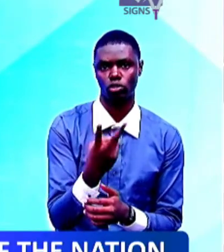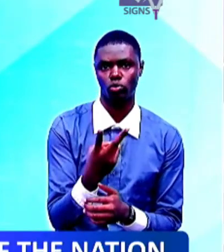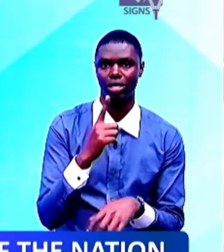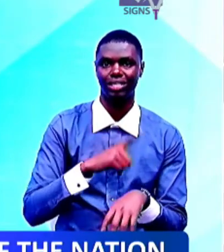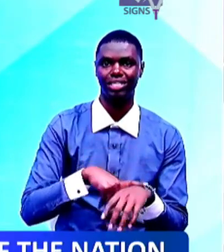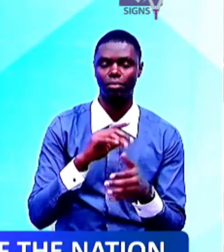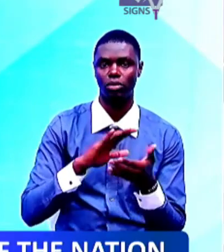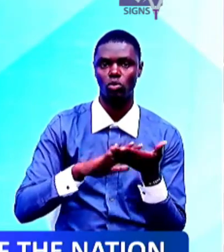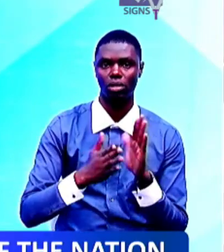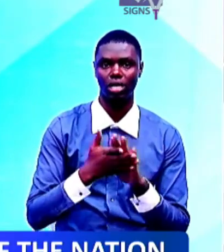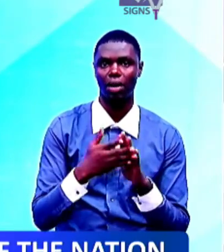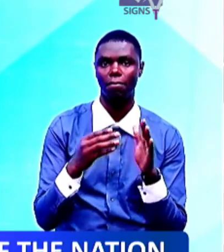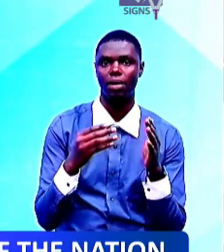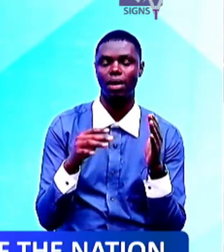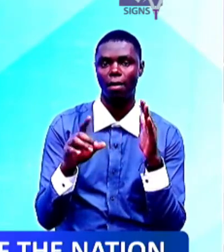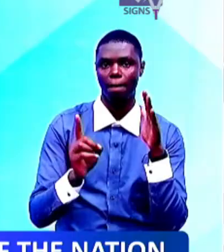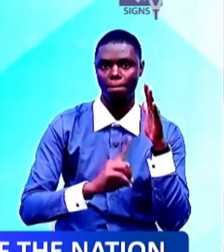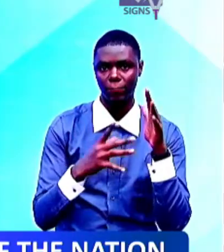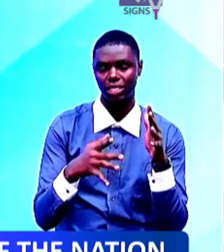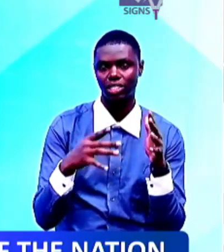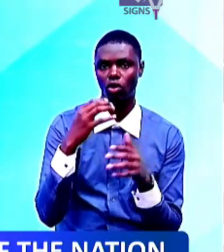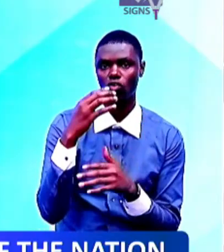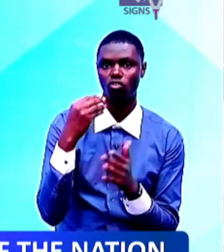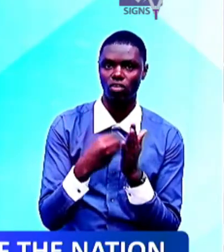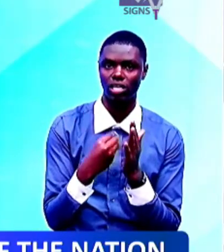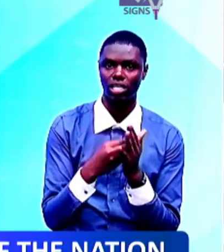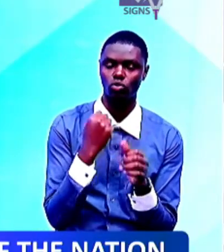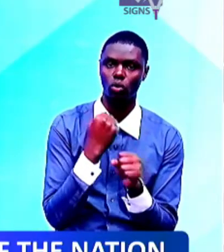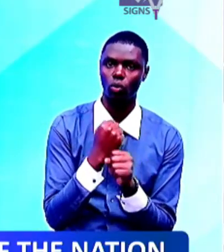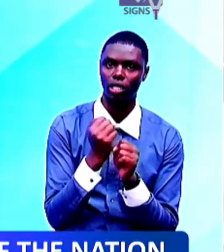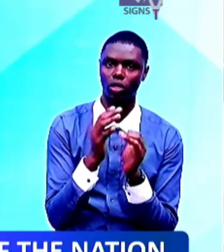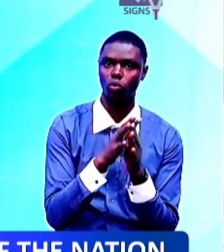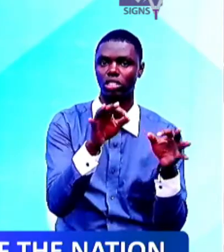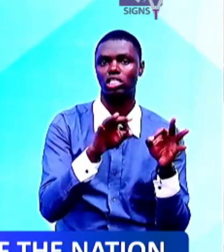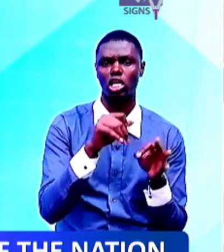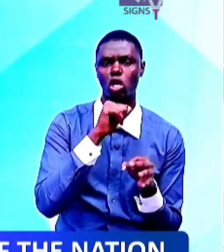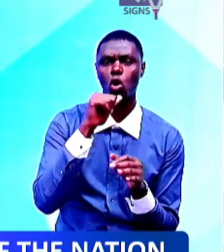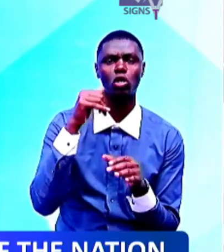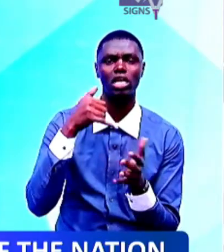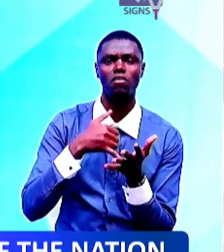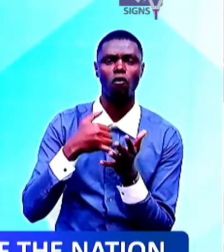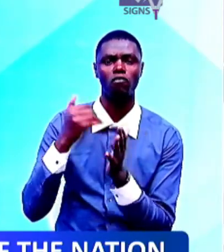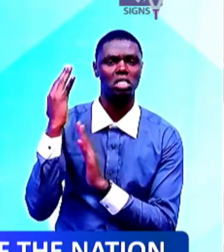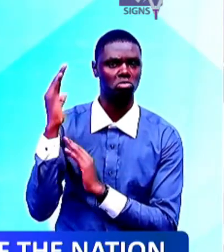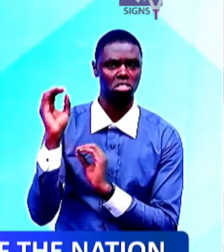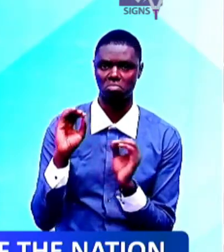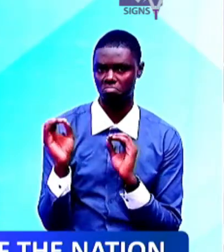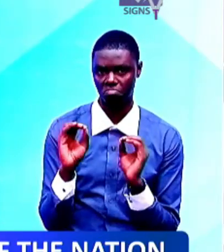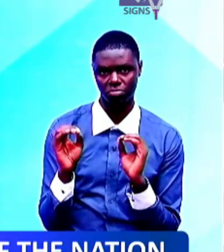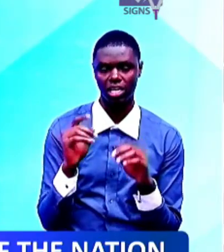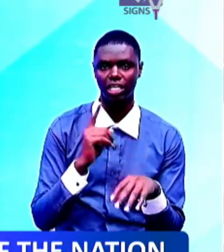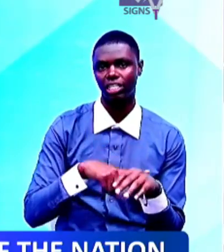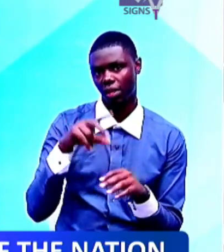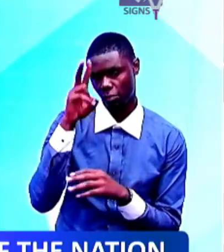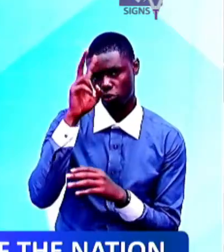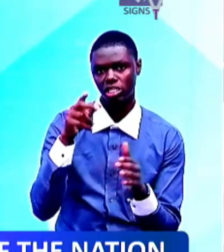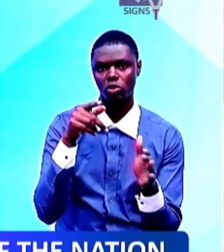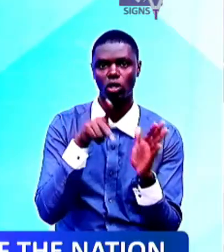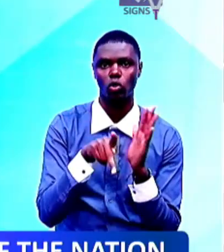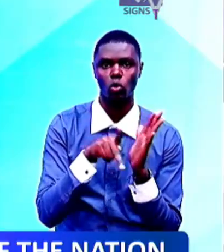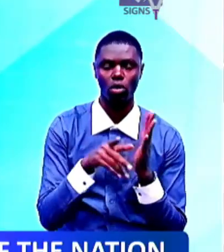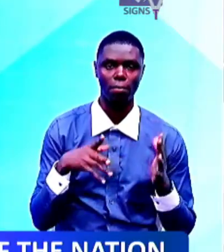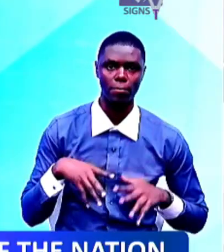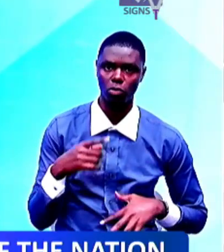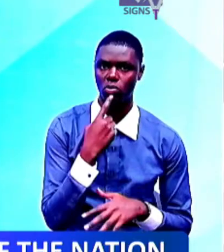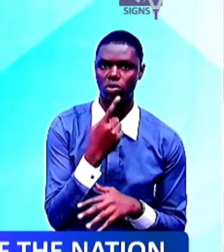become a minister of finance, you just deal with the treasury. You are not dealing, for example, with security matters. When police wakiwa watu Turkana huko. Now